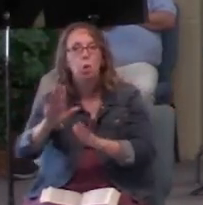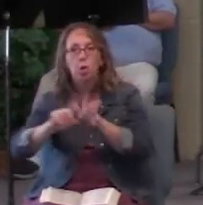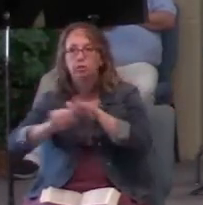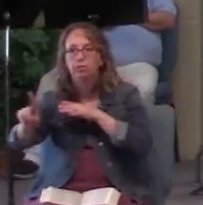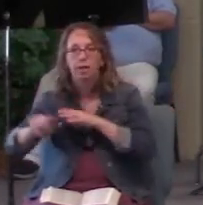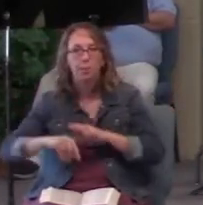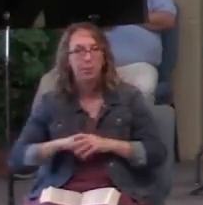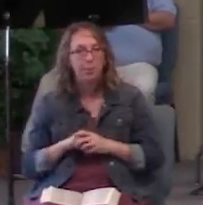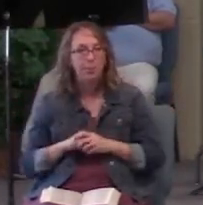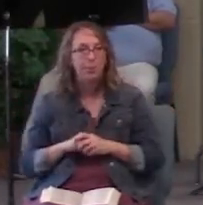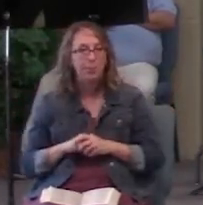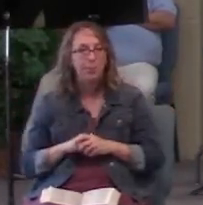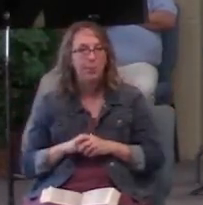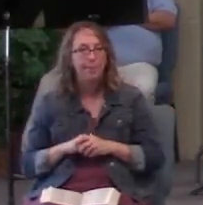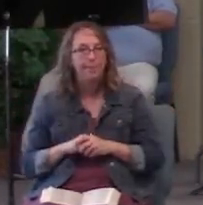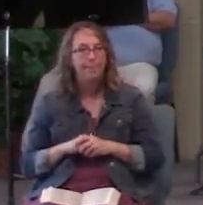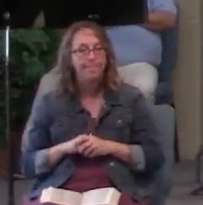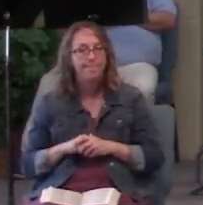escape